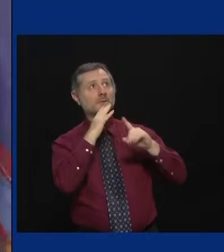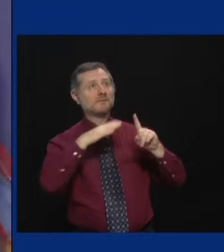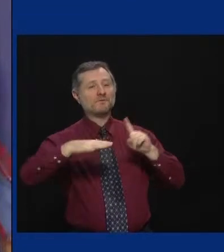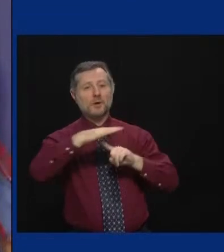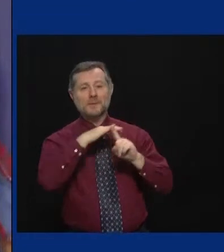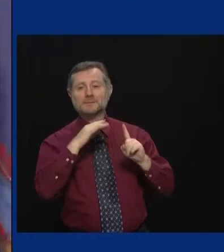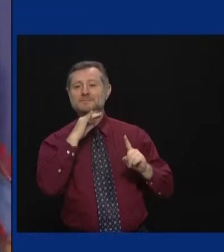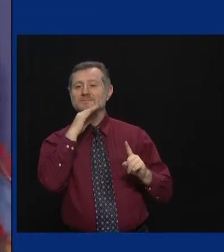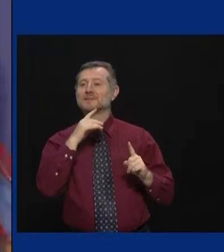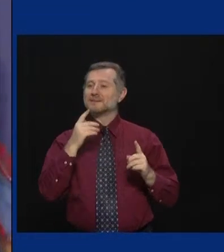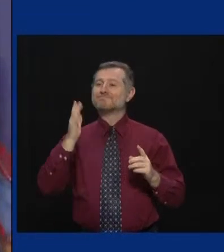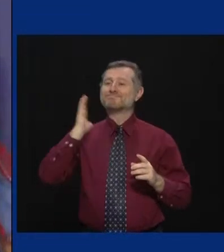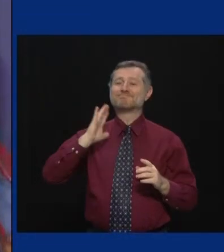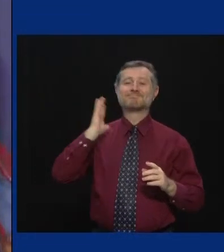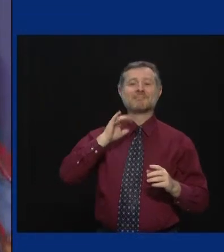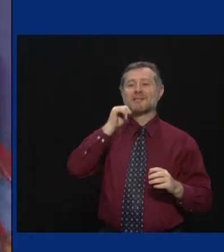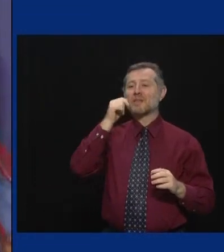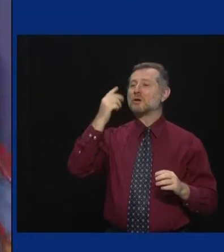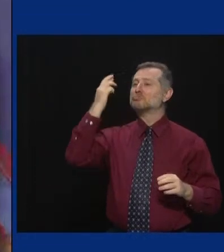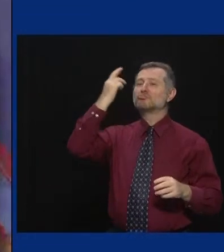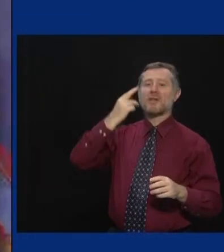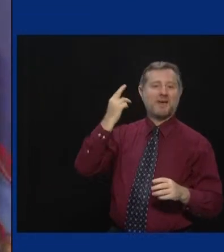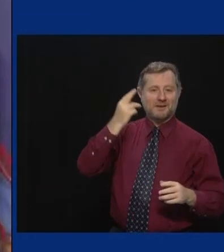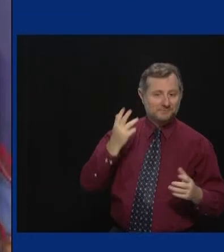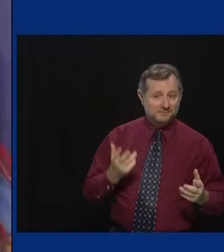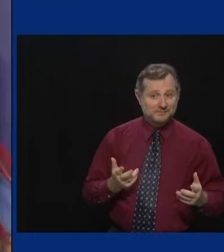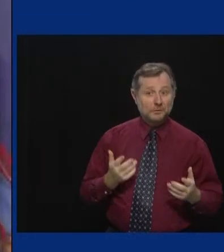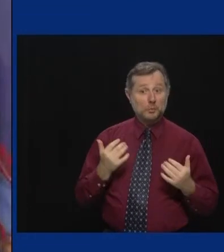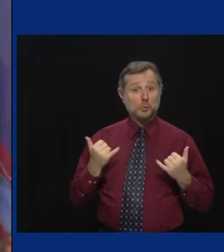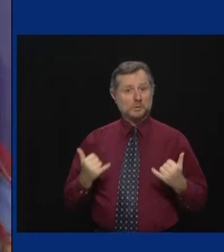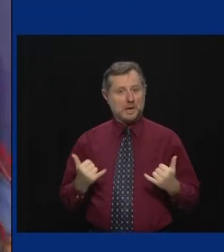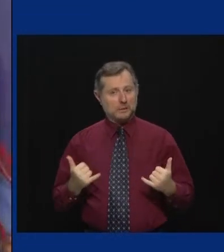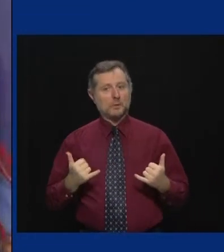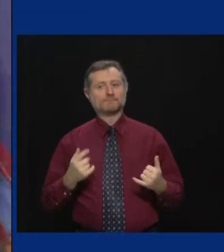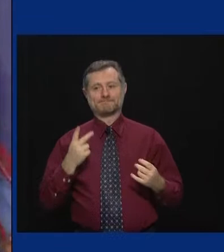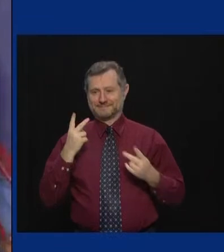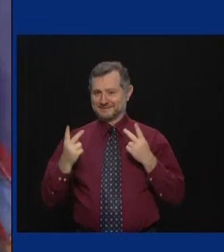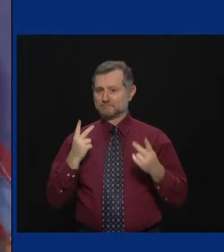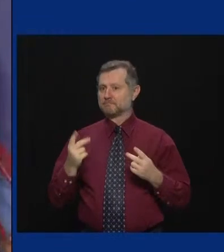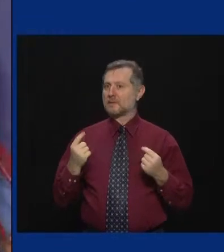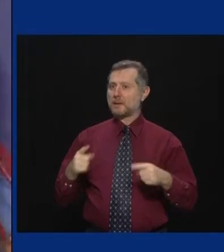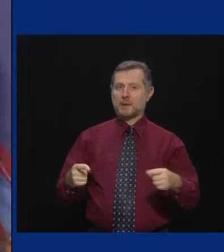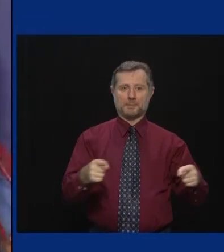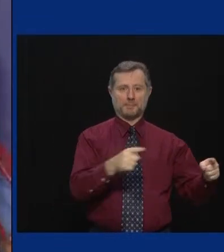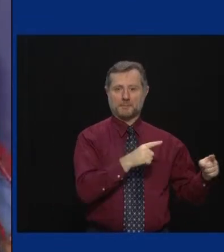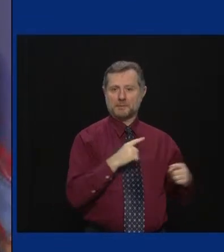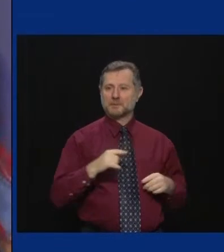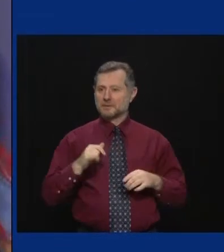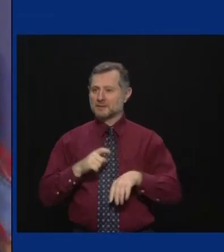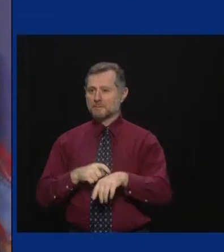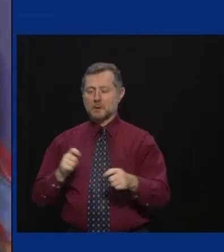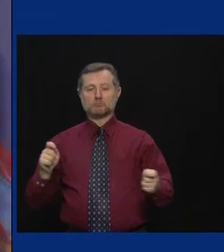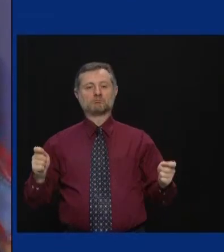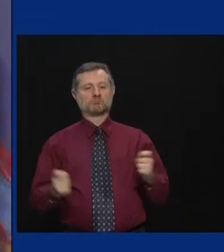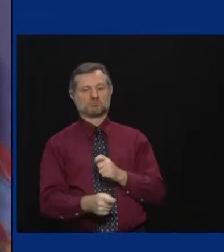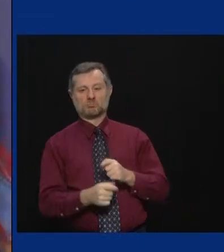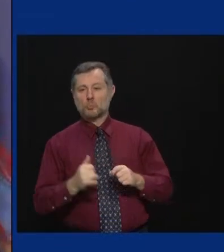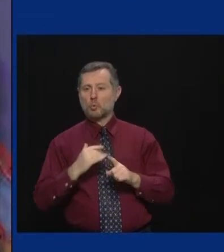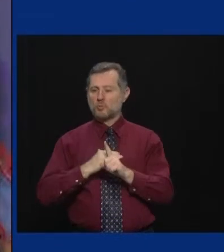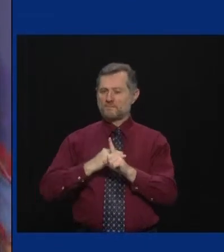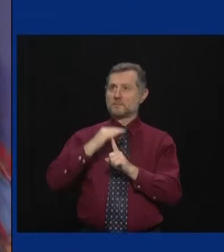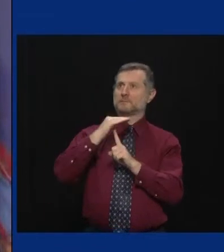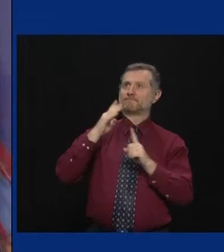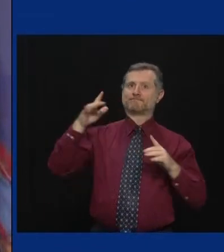is now occurring in our country, in our nation, across the world because of climate change. It's been devastating.